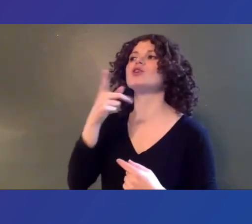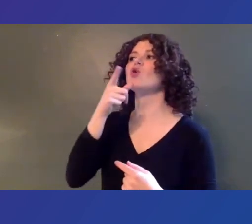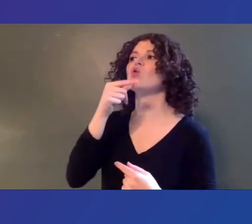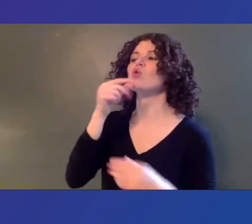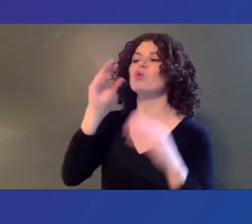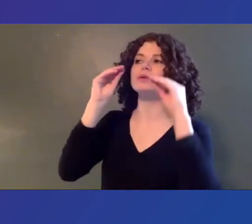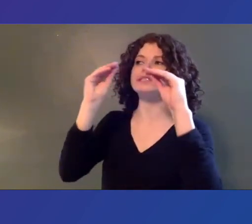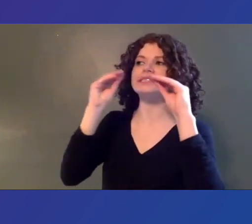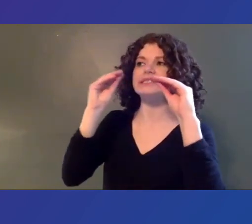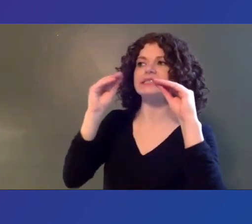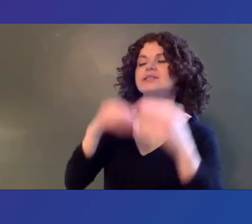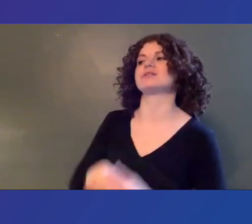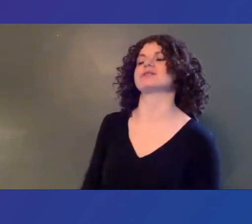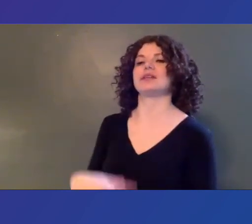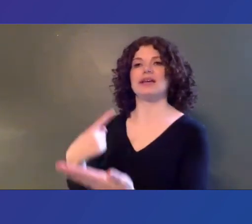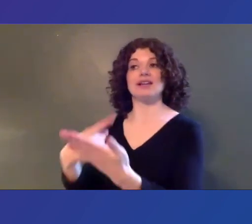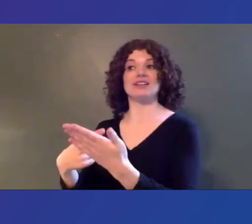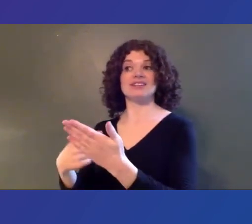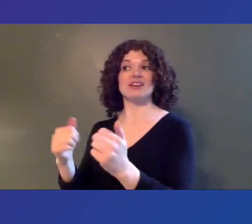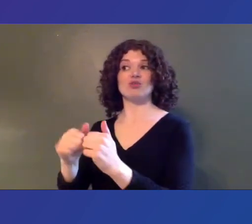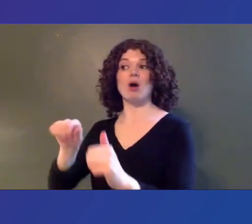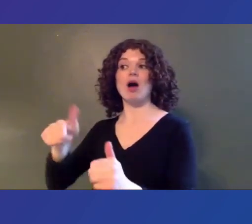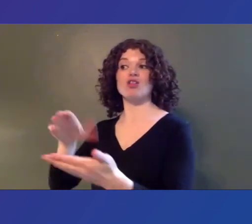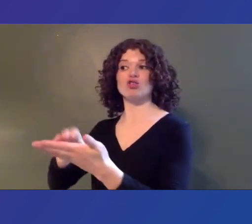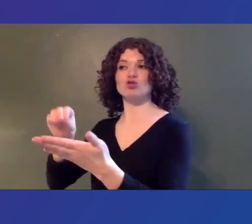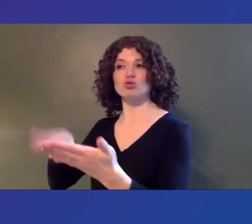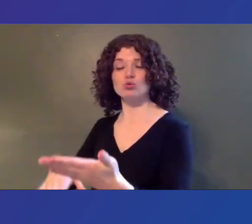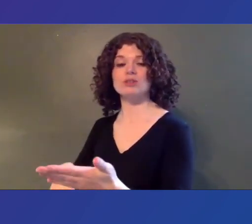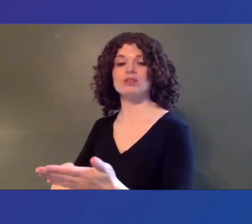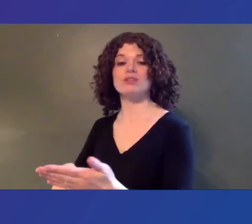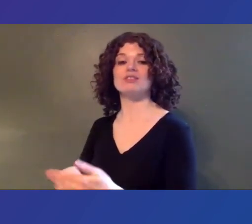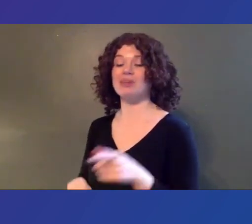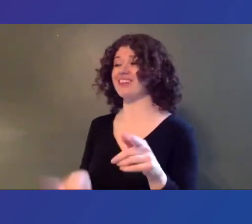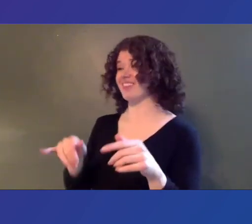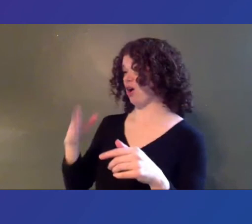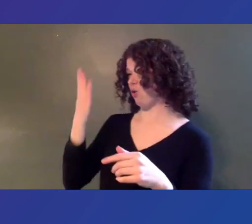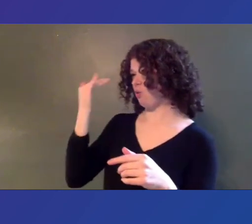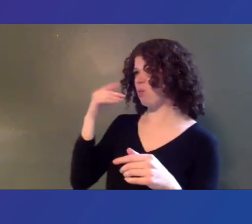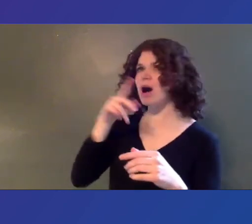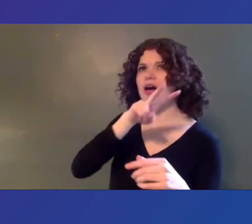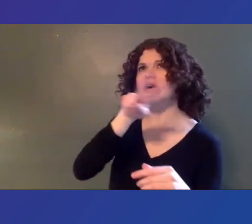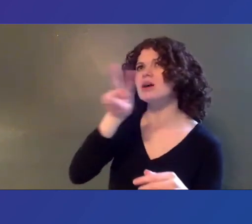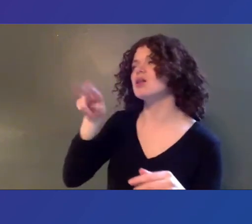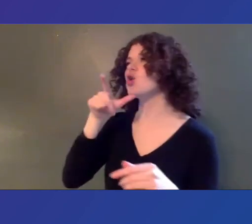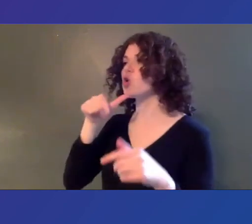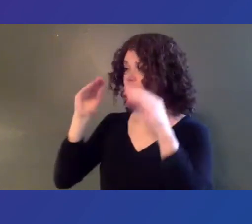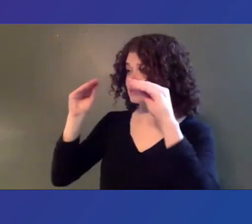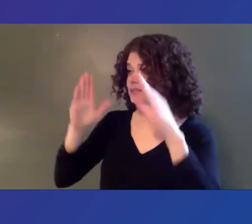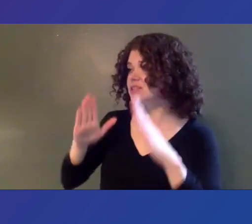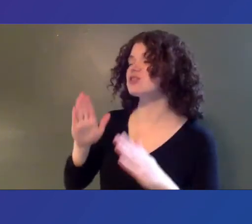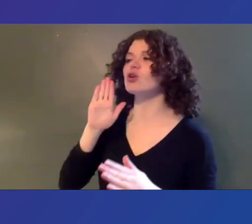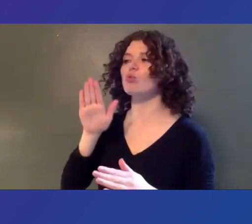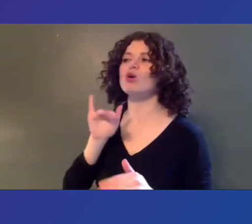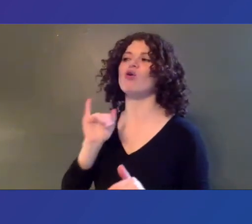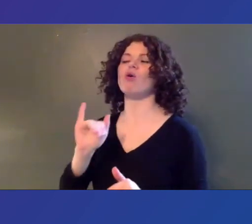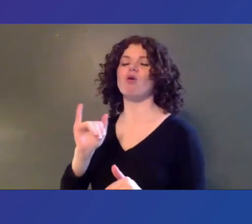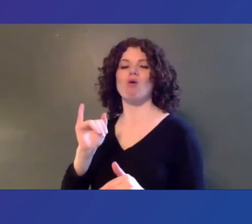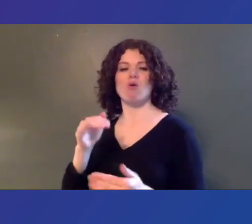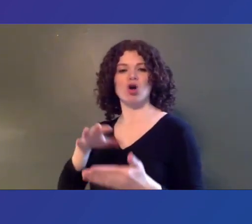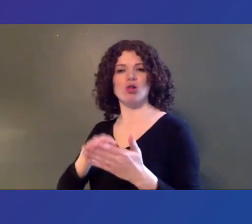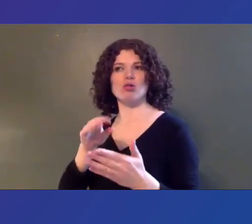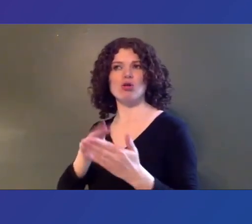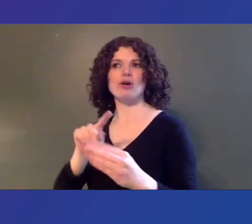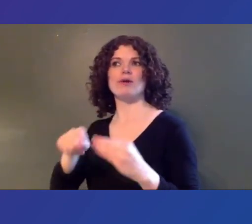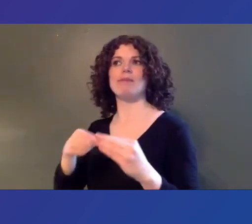to get a sense of the culture of a program. And the reason why I say look at the bios of the faculty is because that's going to inform what the type